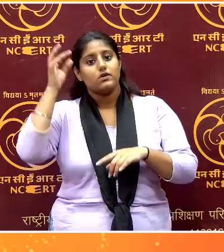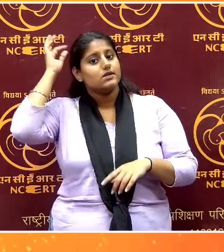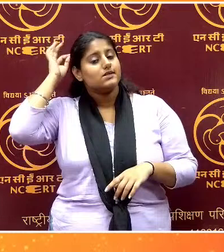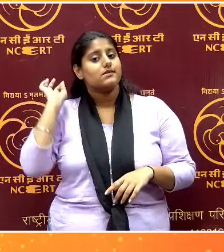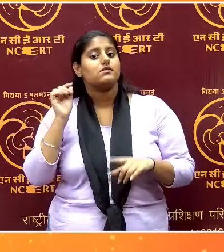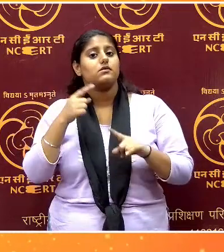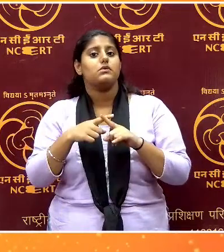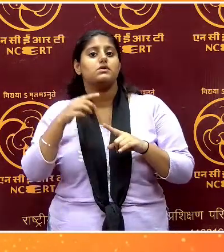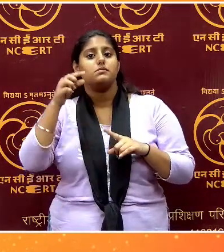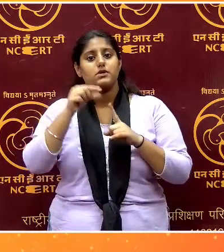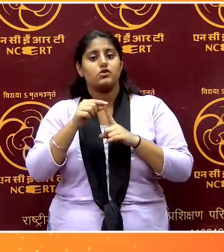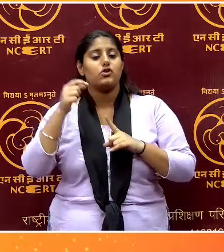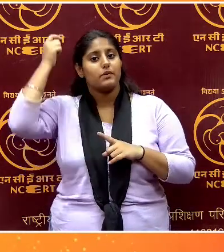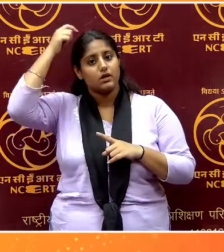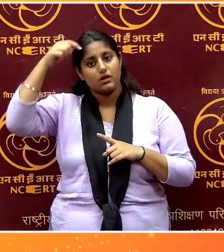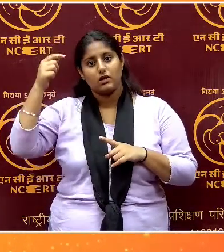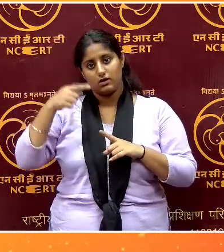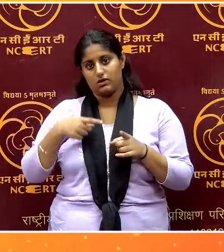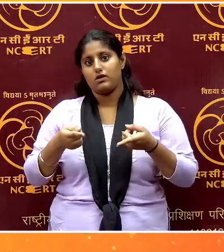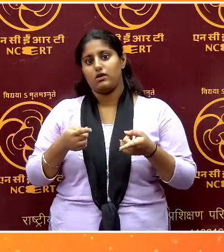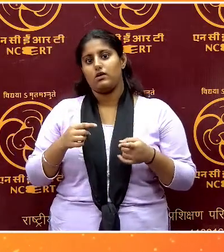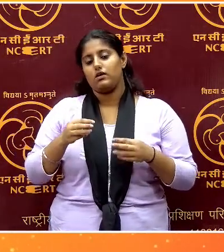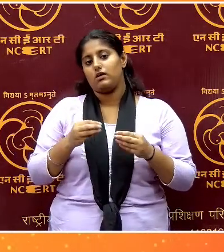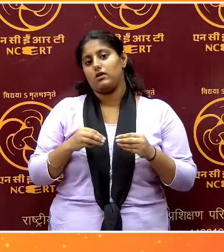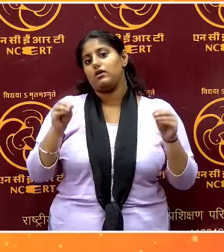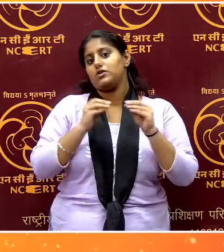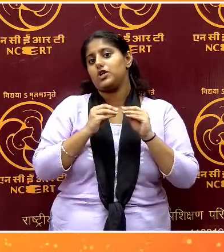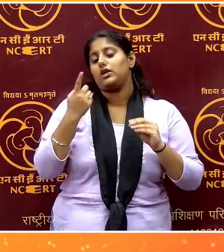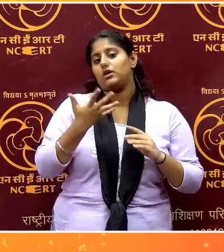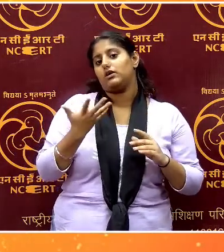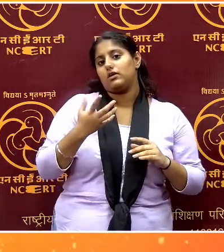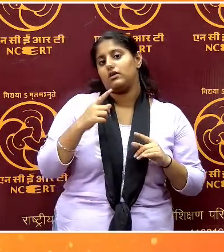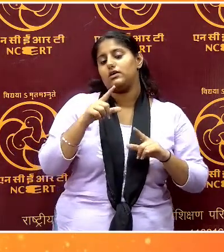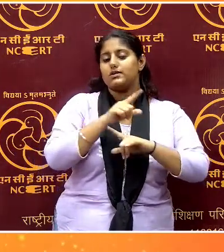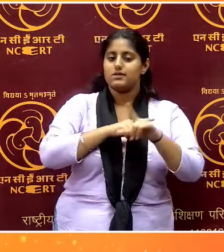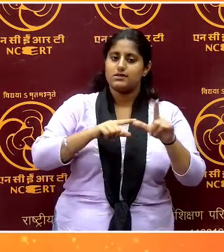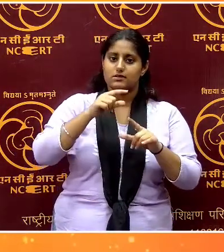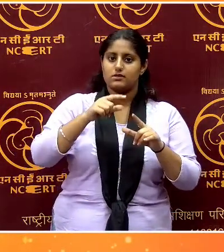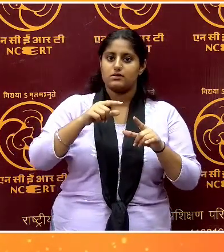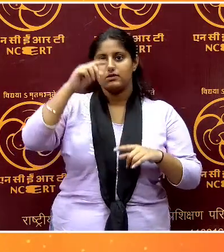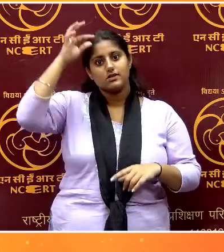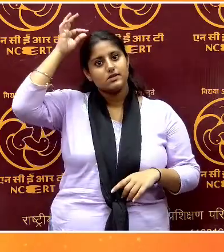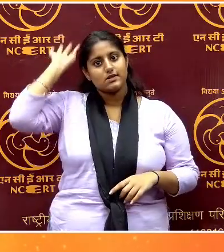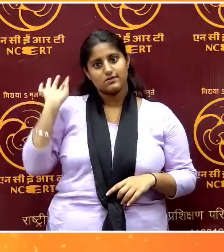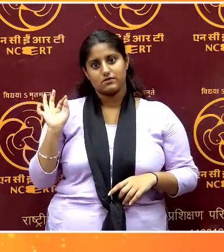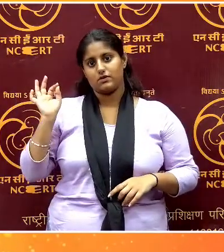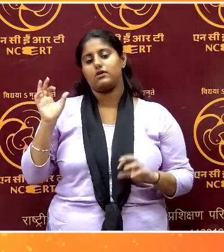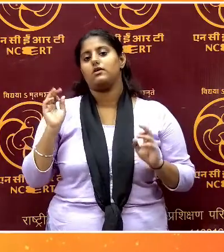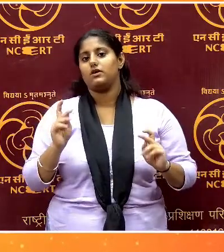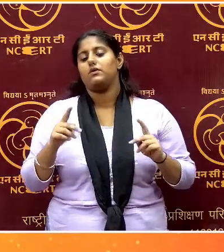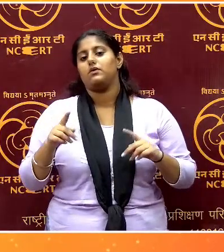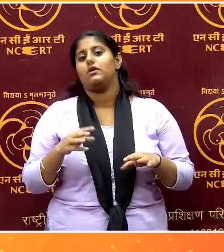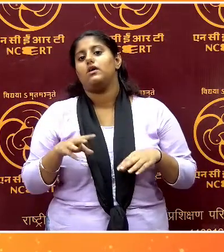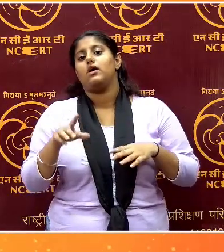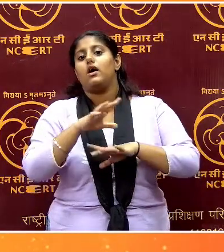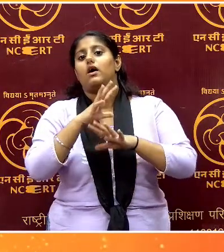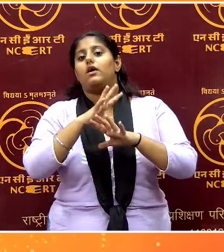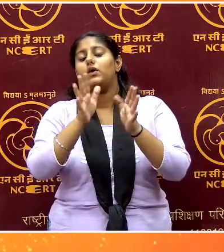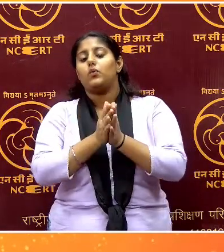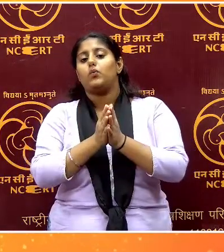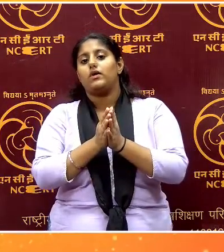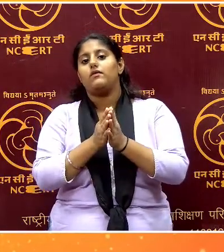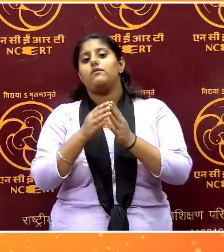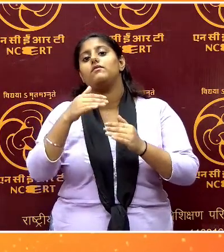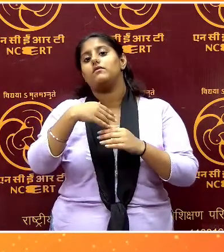and Punjabi. So, which is liked more? Sanskrit. It is Sanskrit. Very good. How many more students have offered foreign